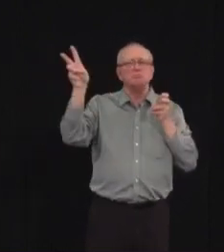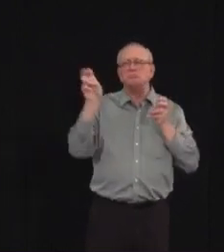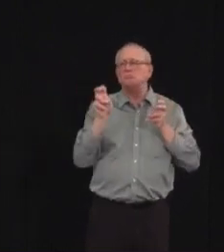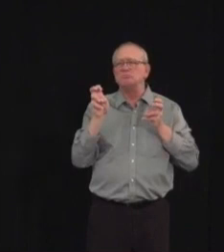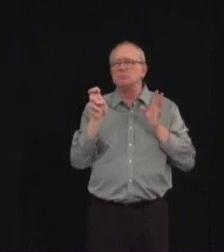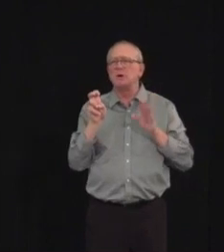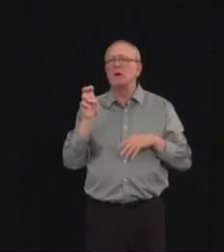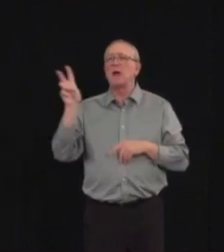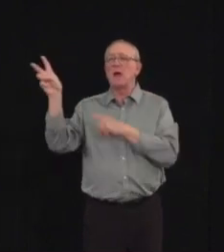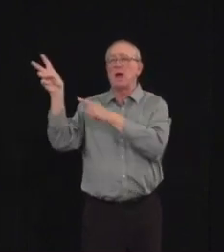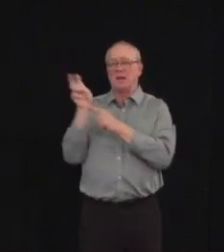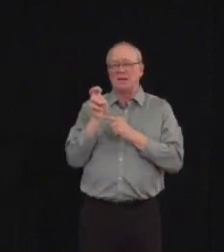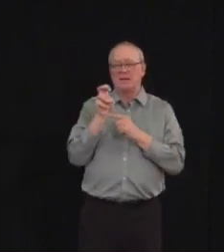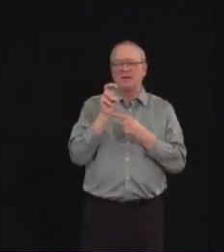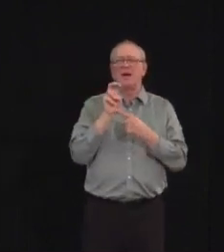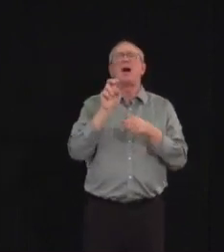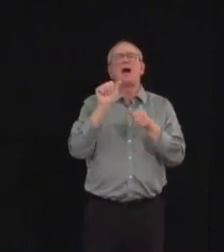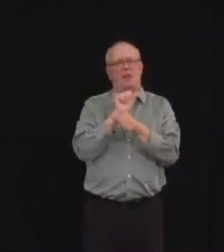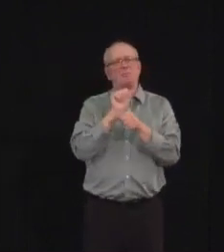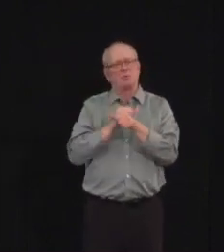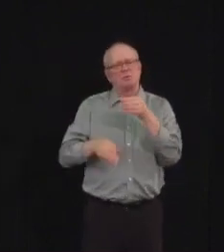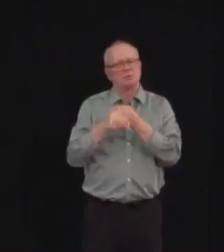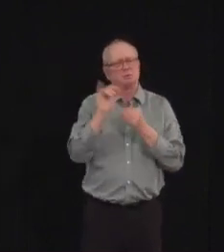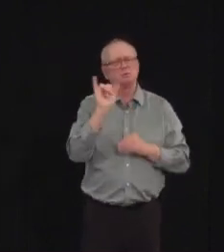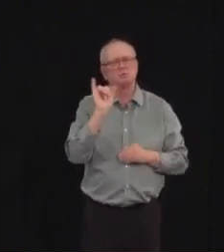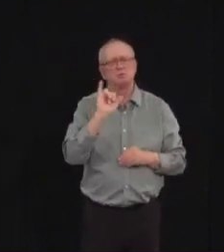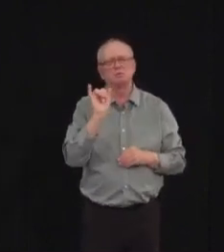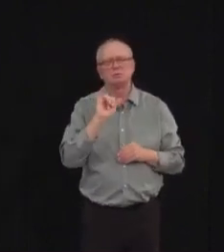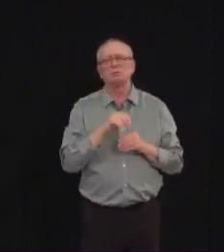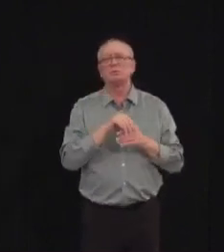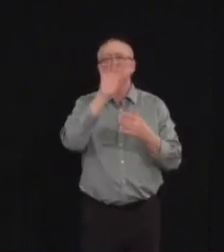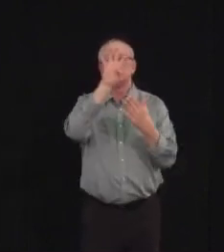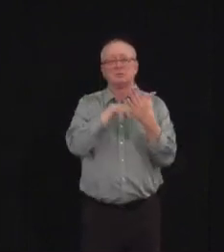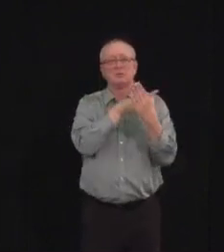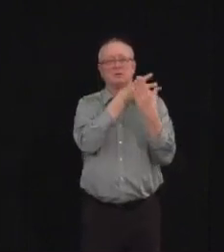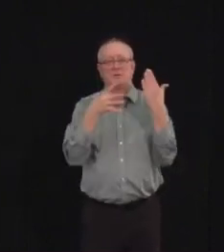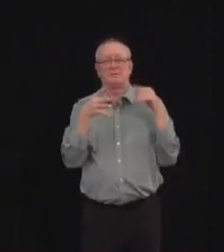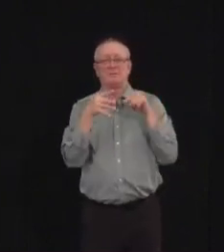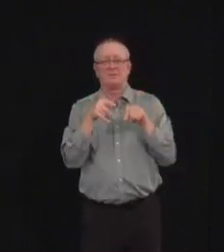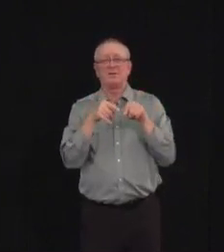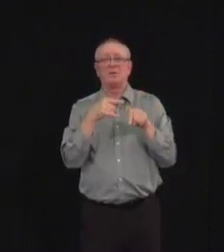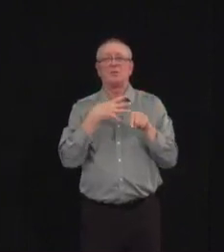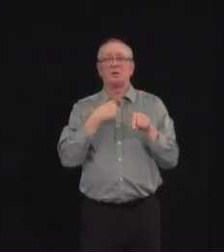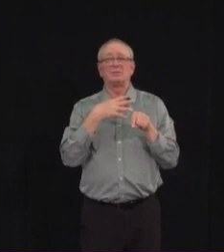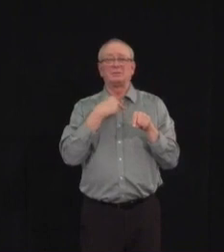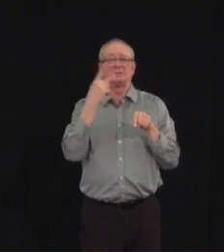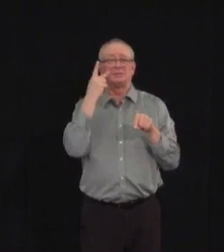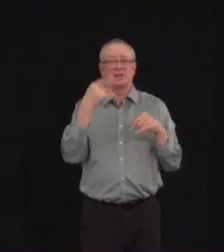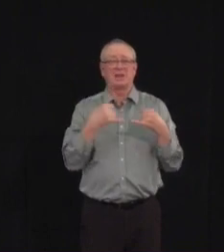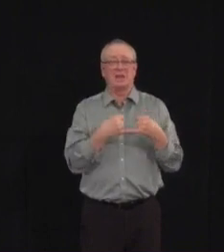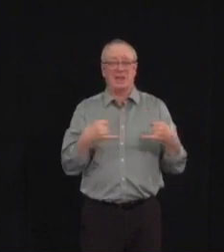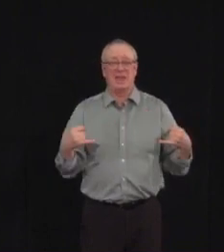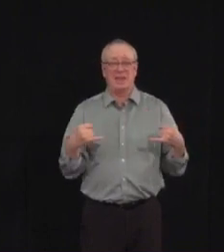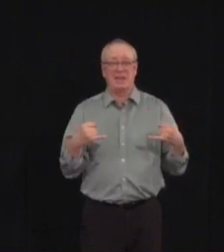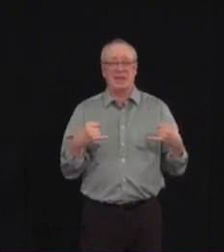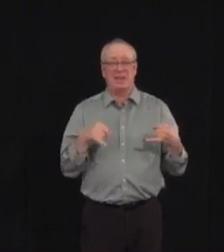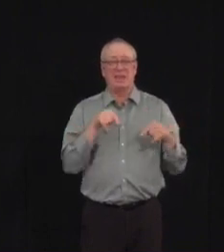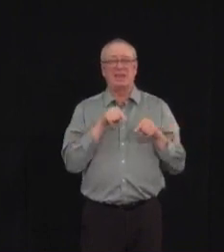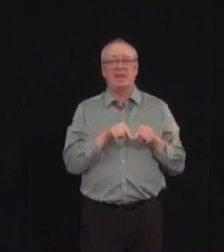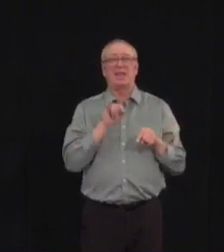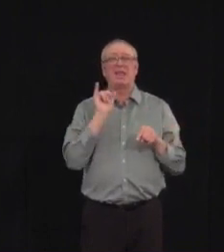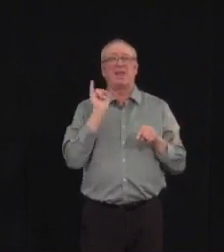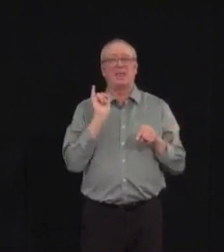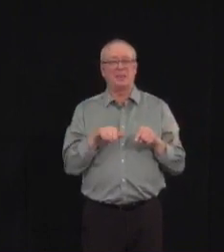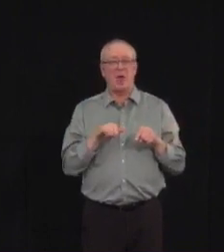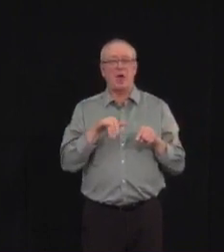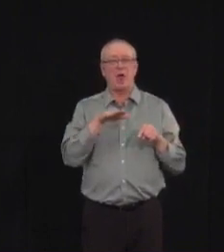the graph, which is the new low scenario. And again, the predicate there is not